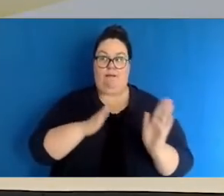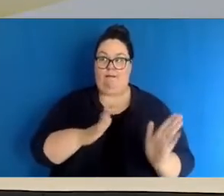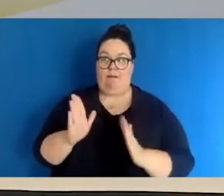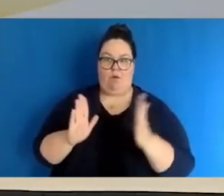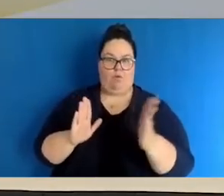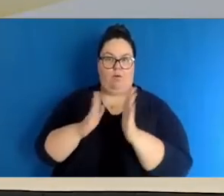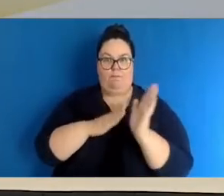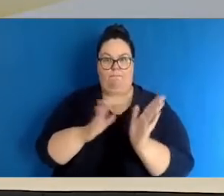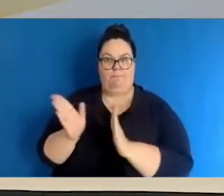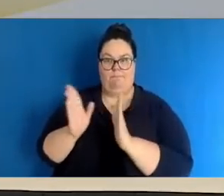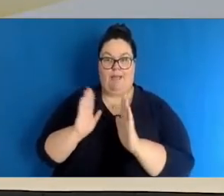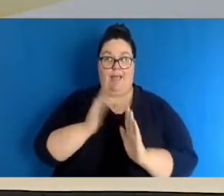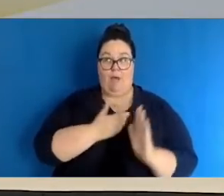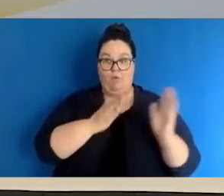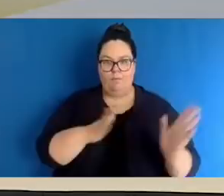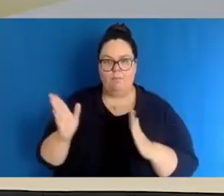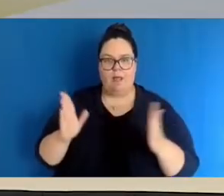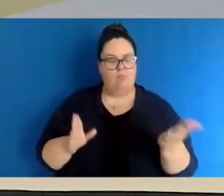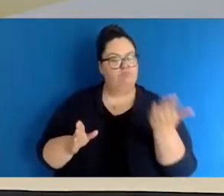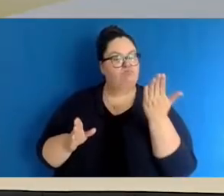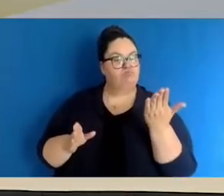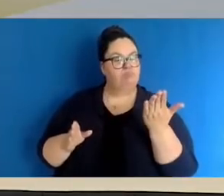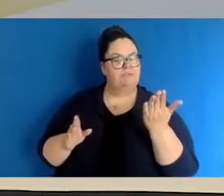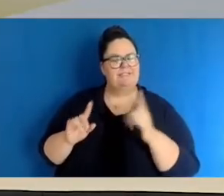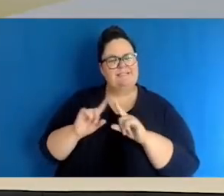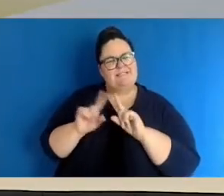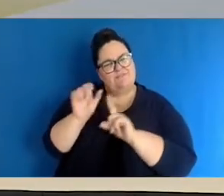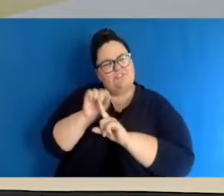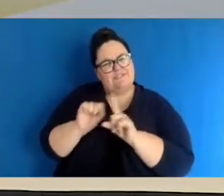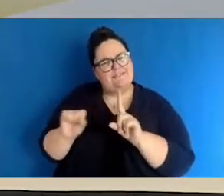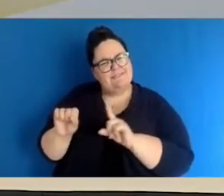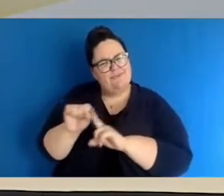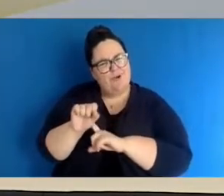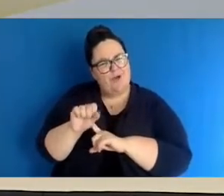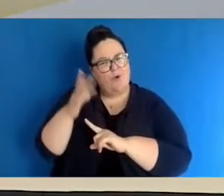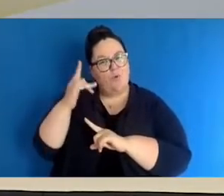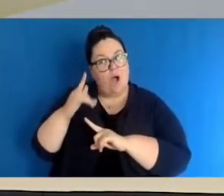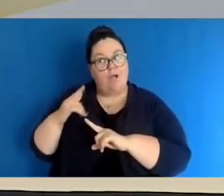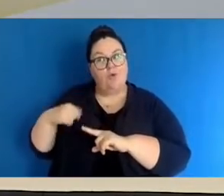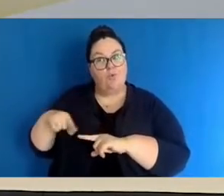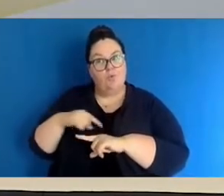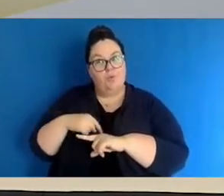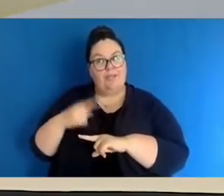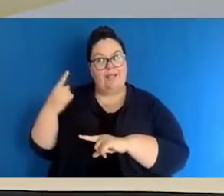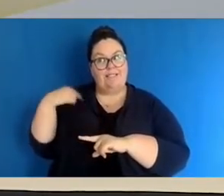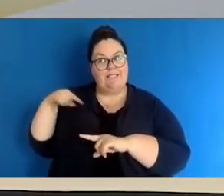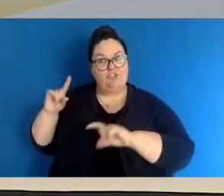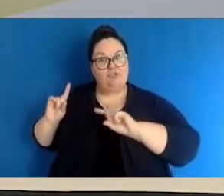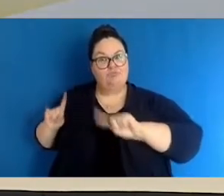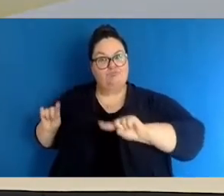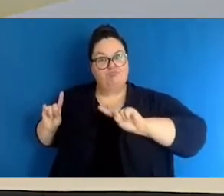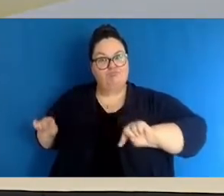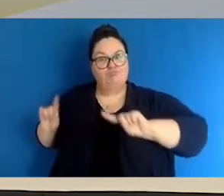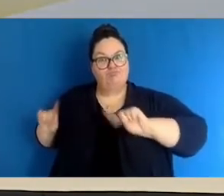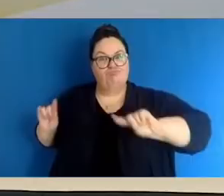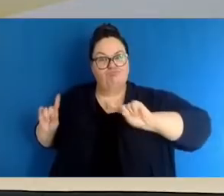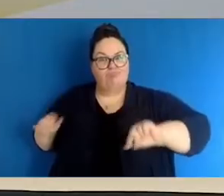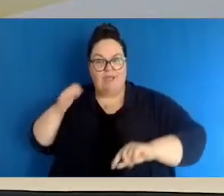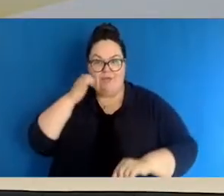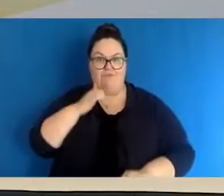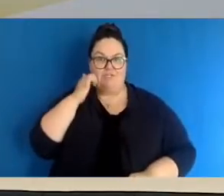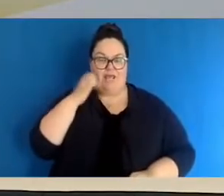similar time in a slightly different situation in that we had in-class learning full-time almost completely all